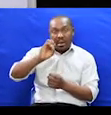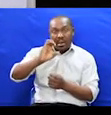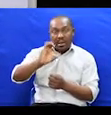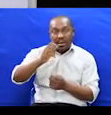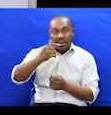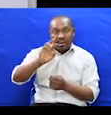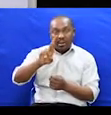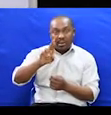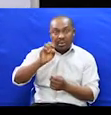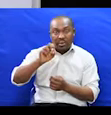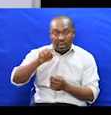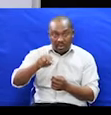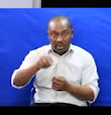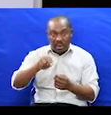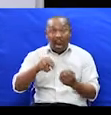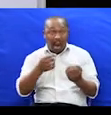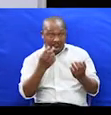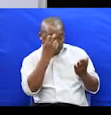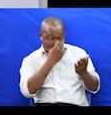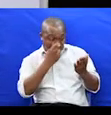was found